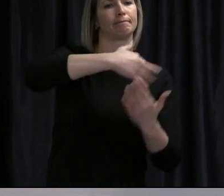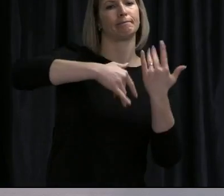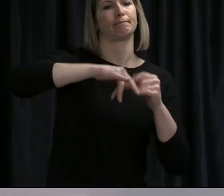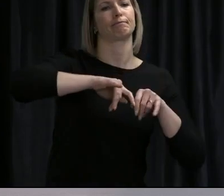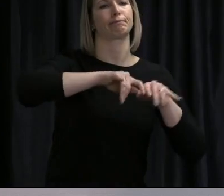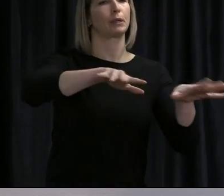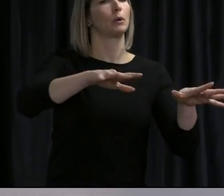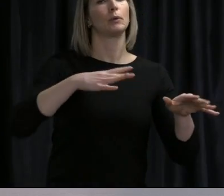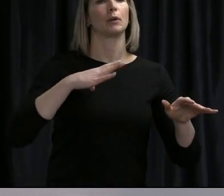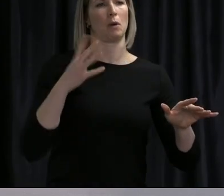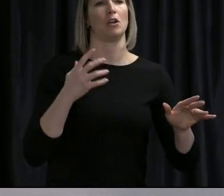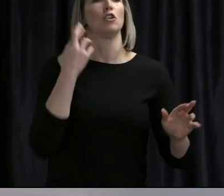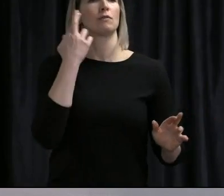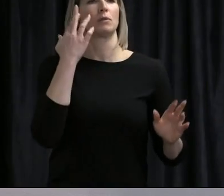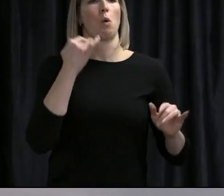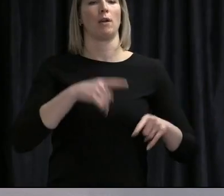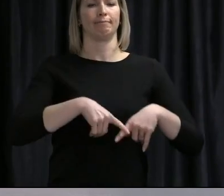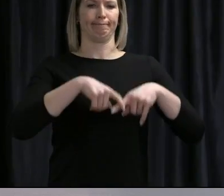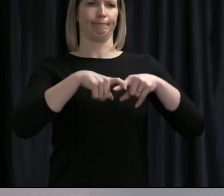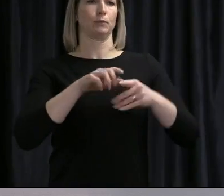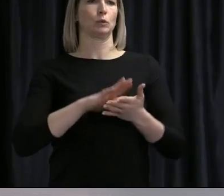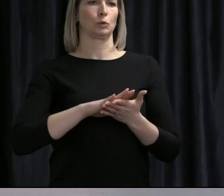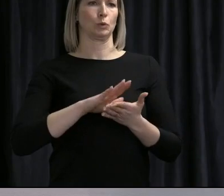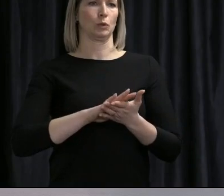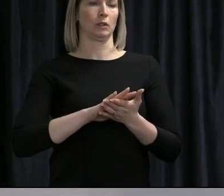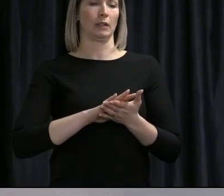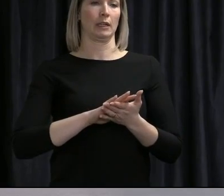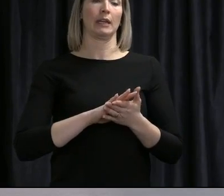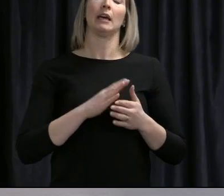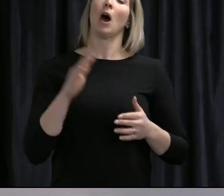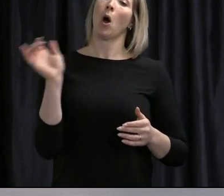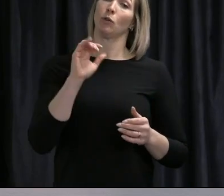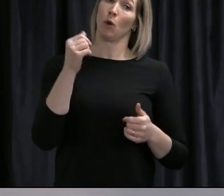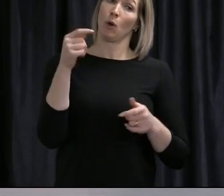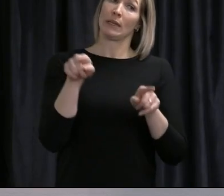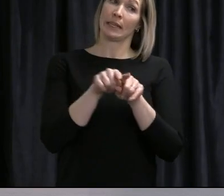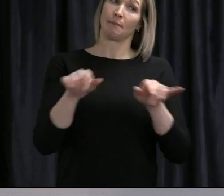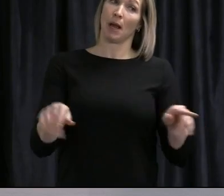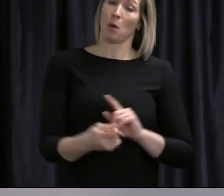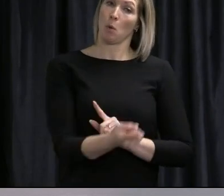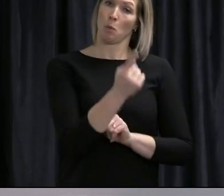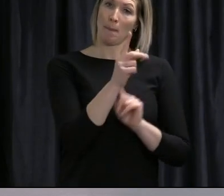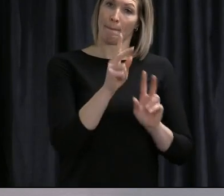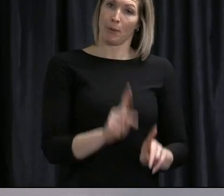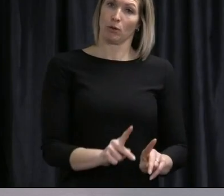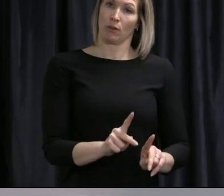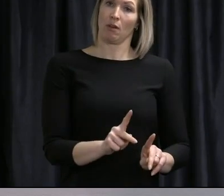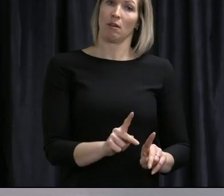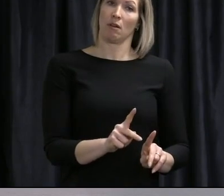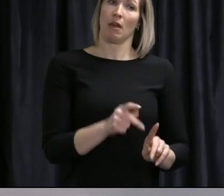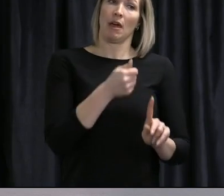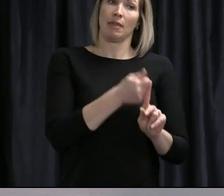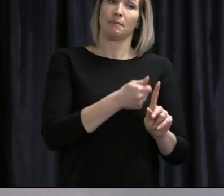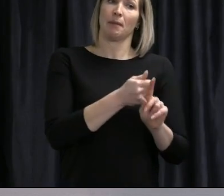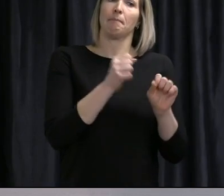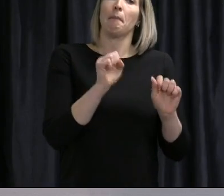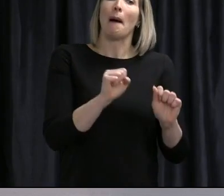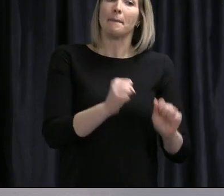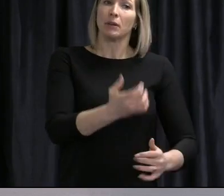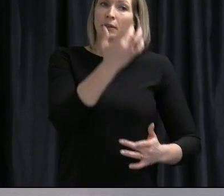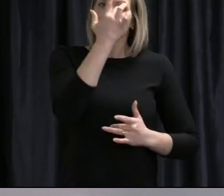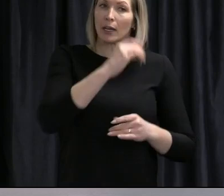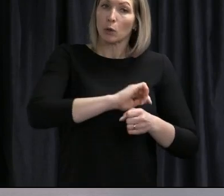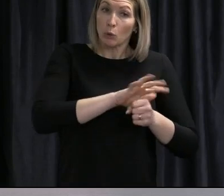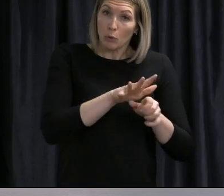keep in mind, as Dr. Fitzgerald said, we still only have one case, but if you look at the trends that would have happened globally, we